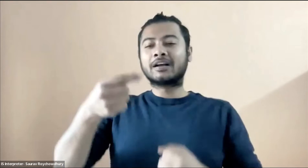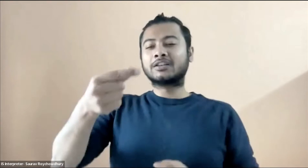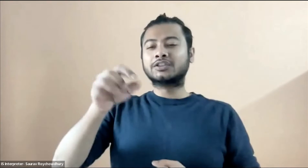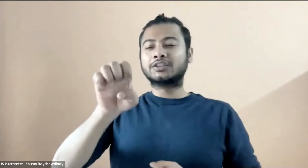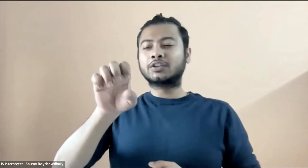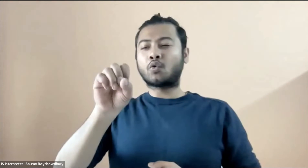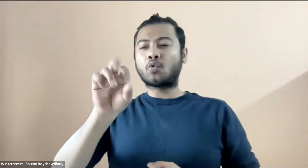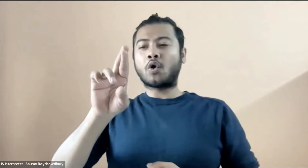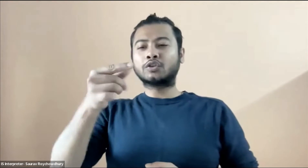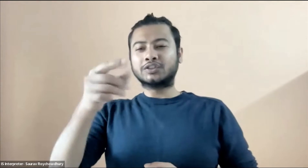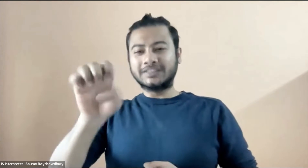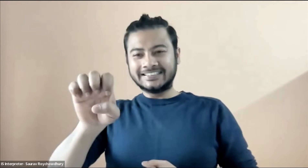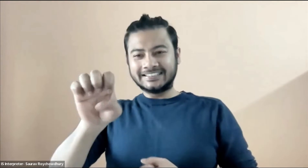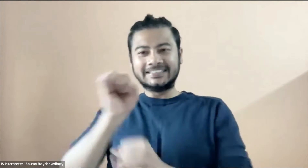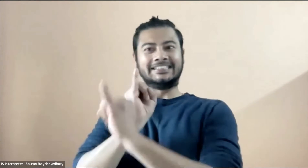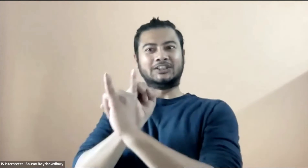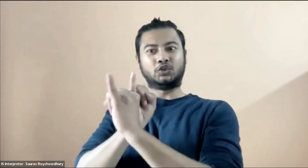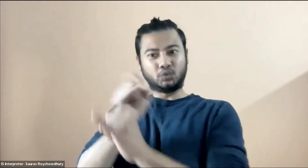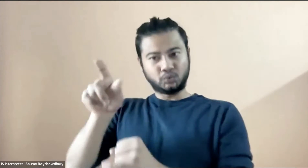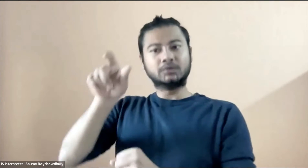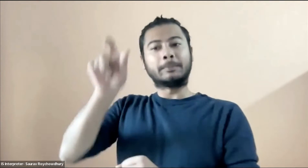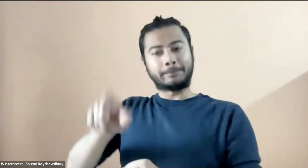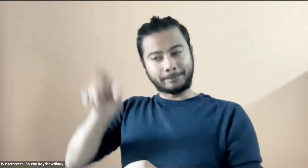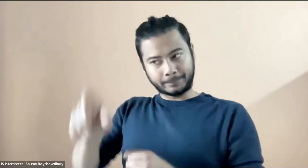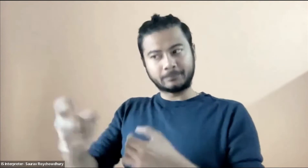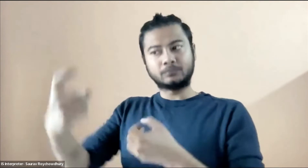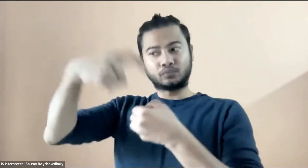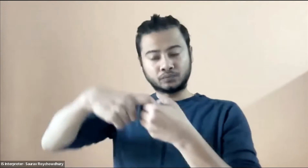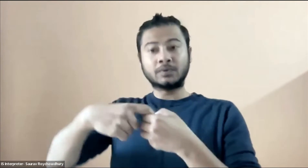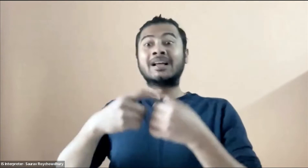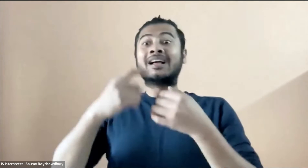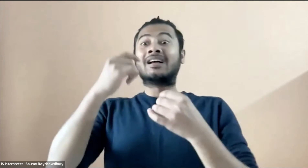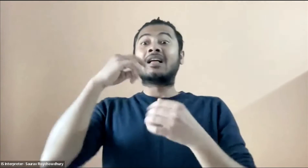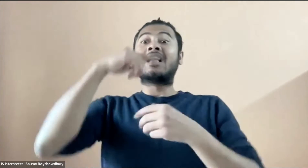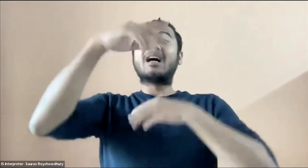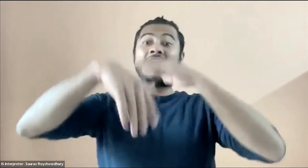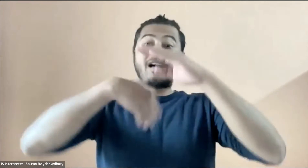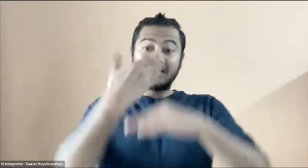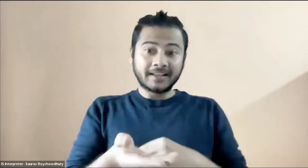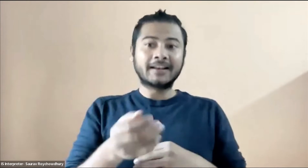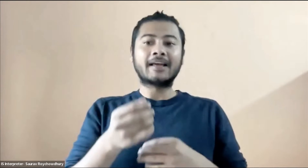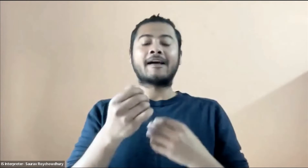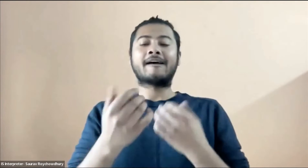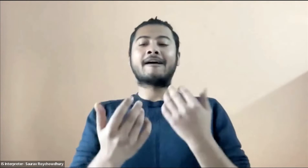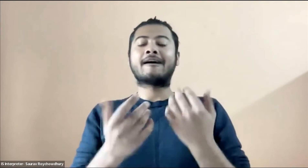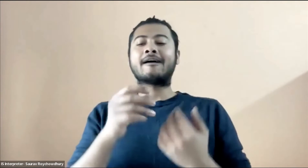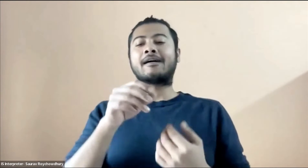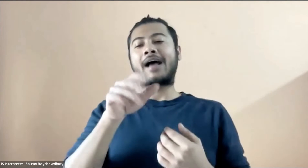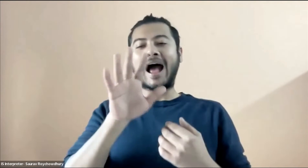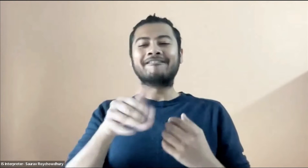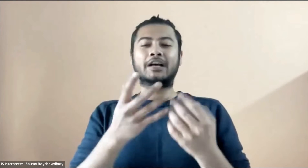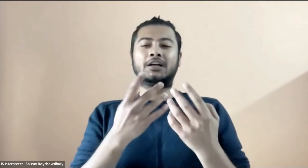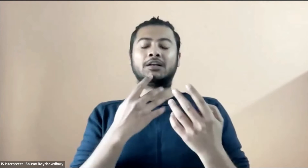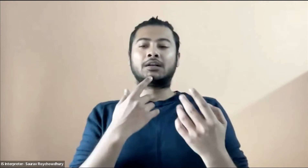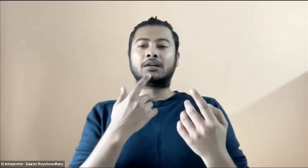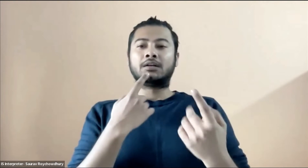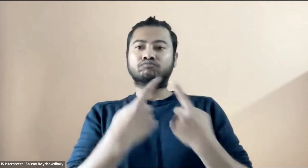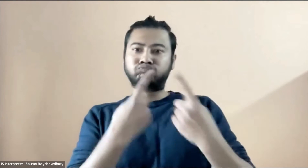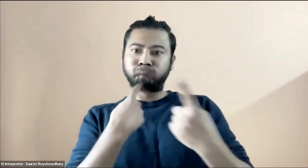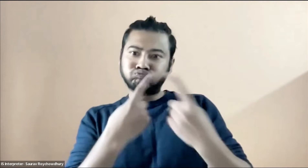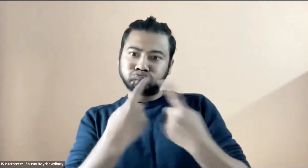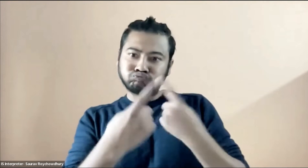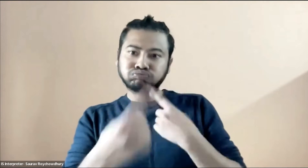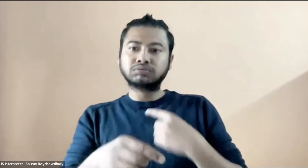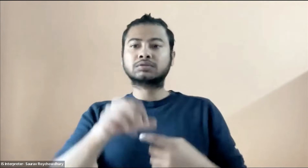fireside chat with some eminent and very inspiring colleagues from around the world who have been working in this